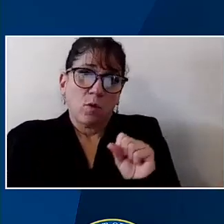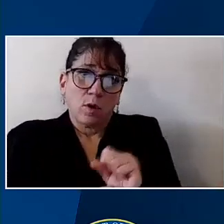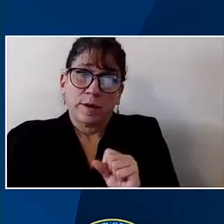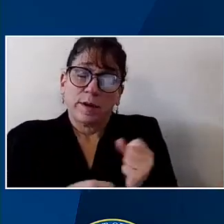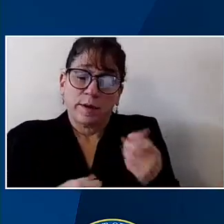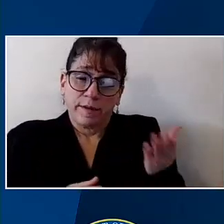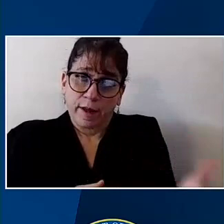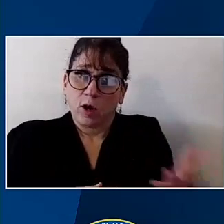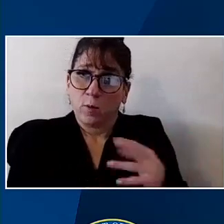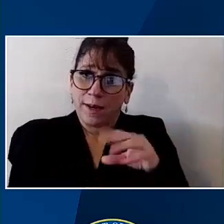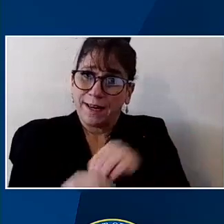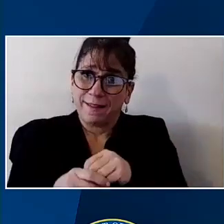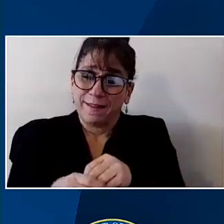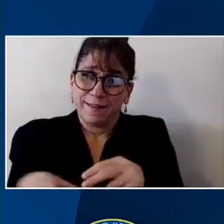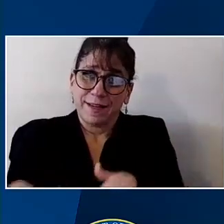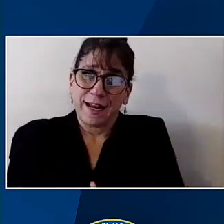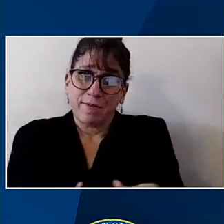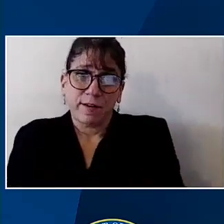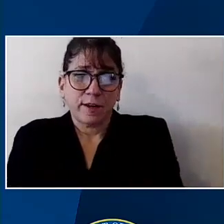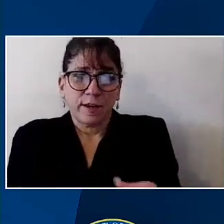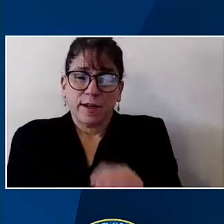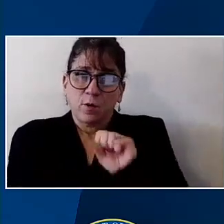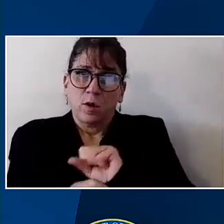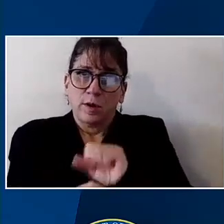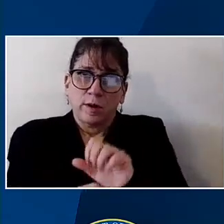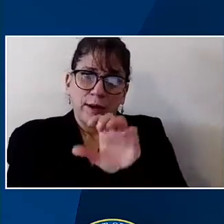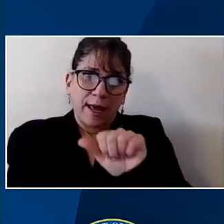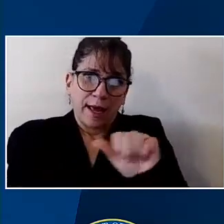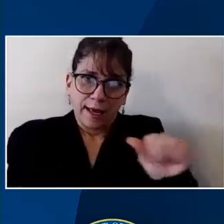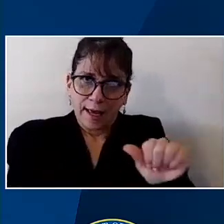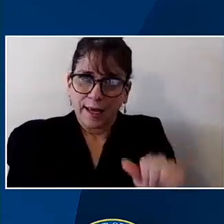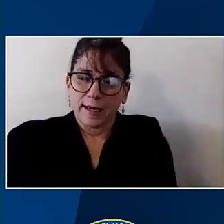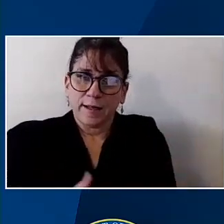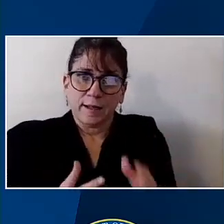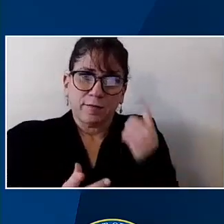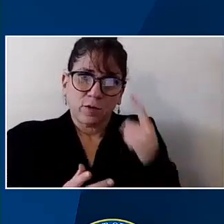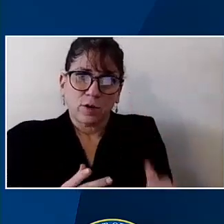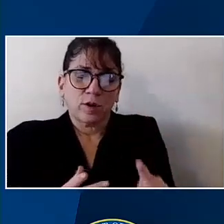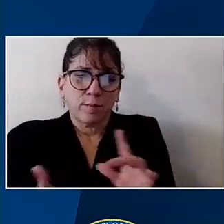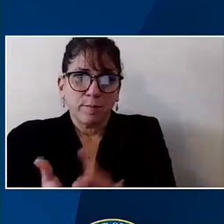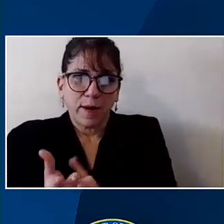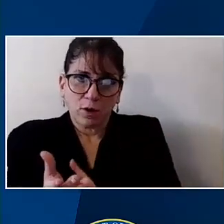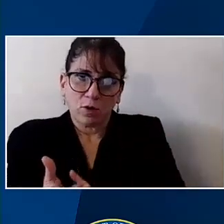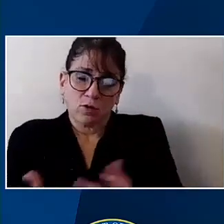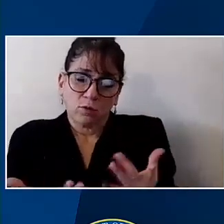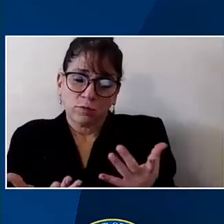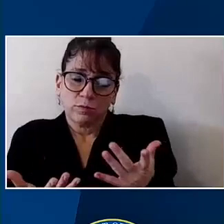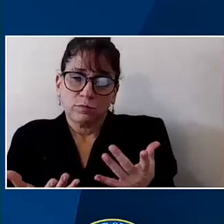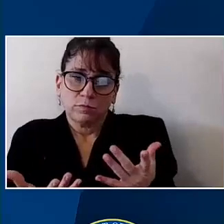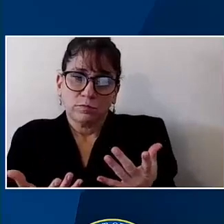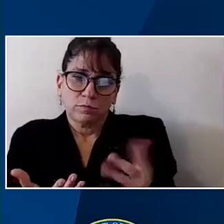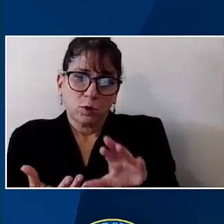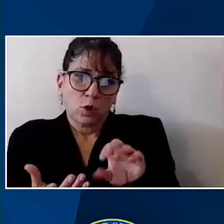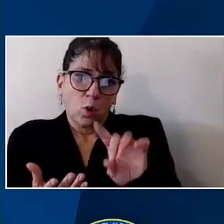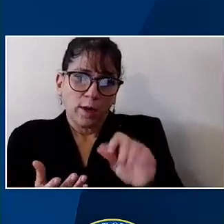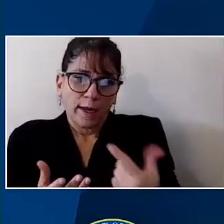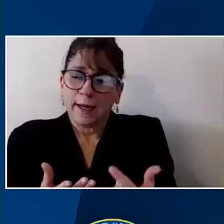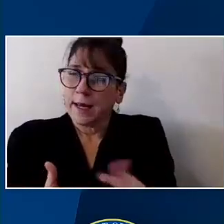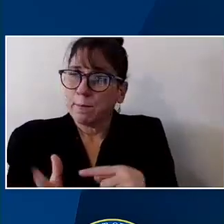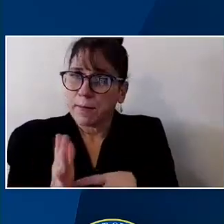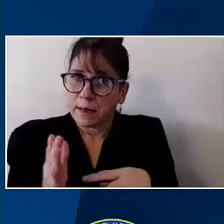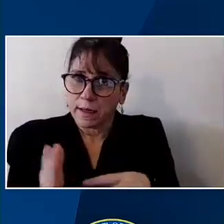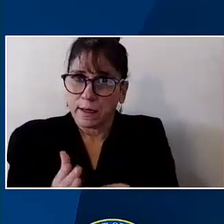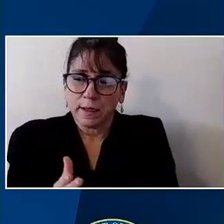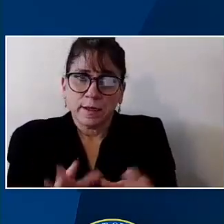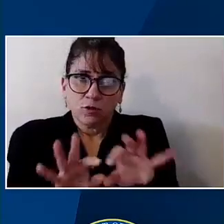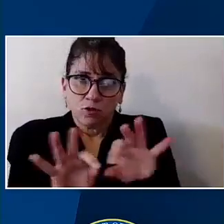enrolled in an accelerated online associate's degree program for medical billing and coding at Colorado Technical University. I wanted the